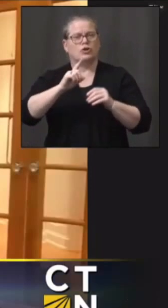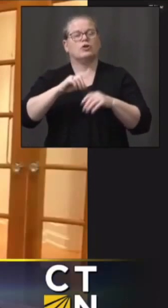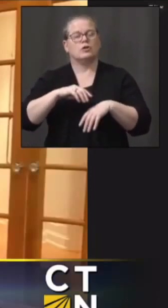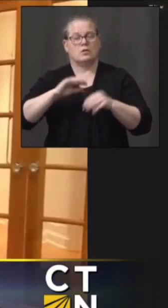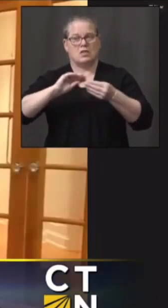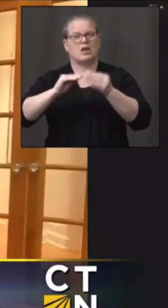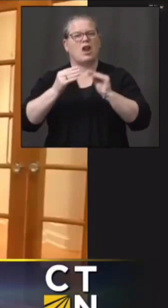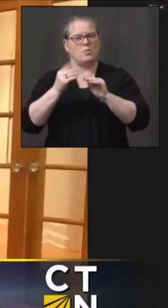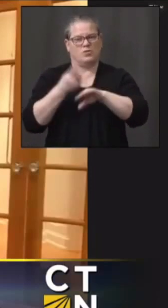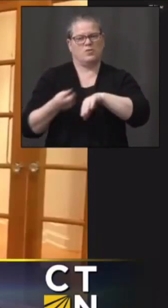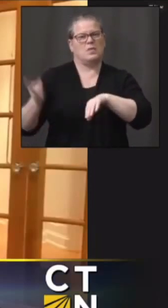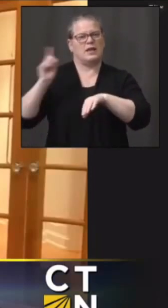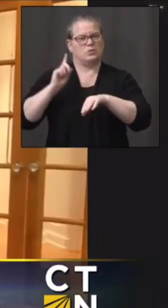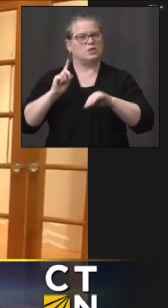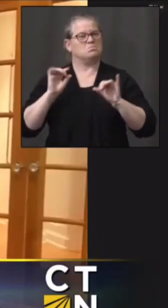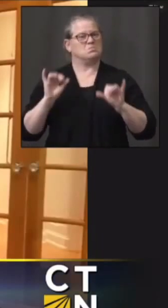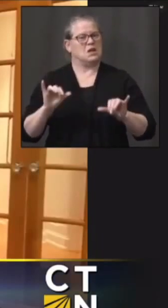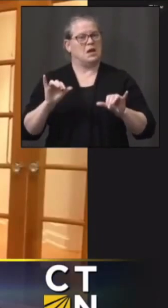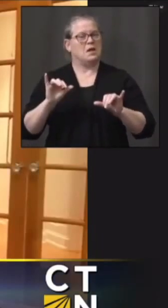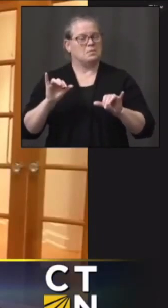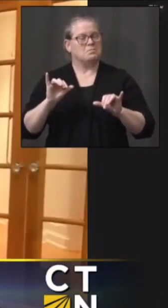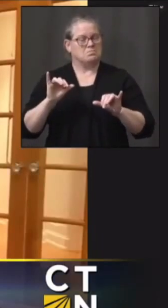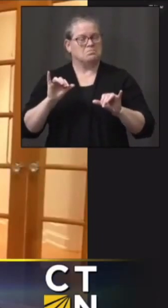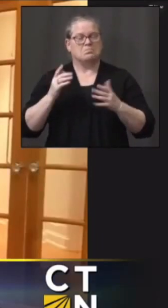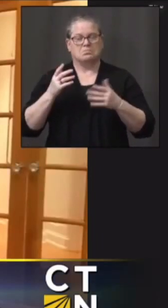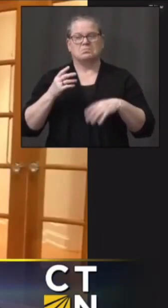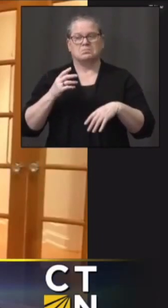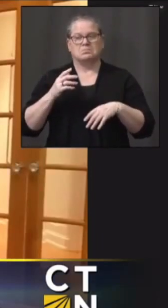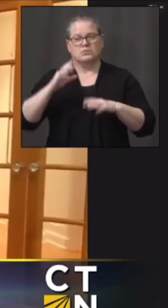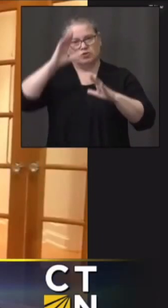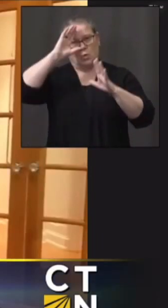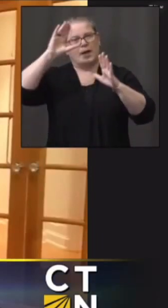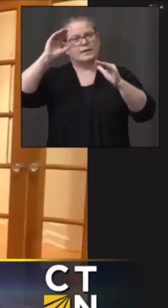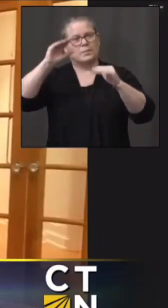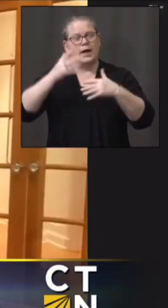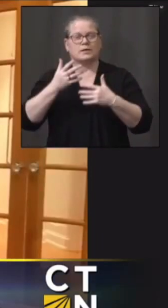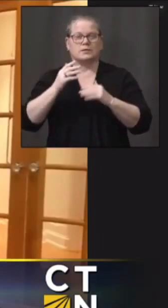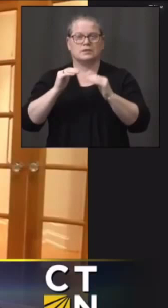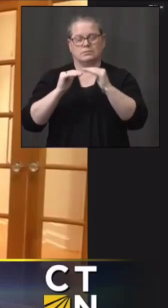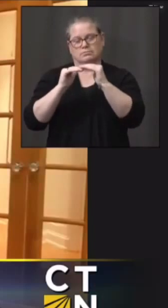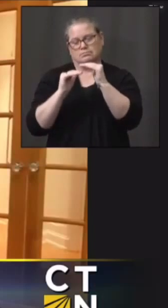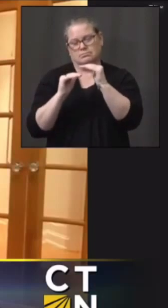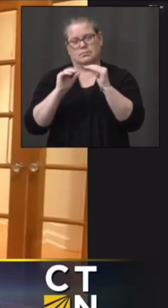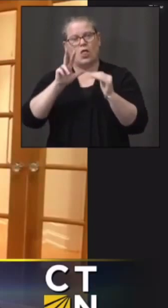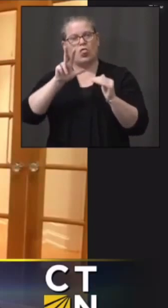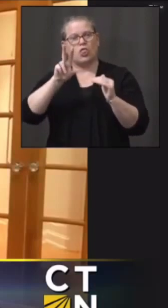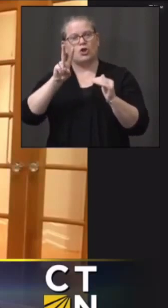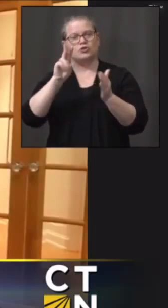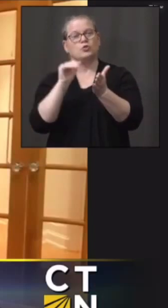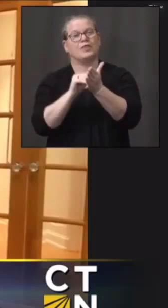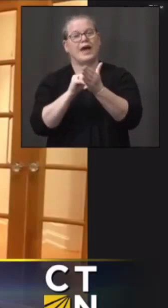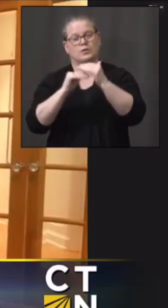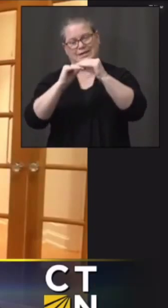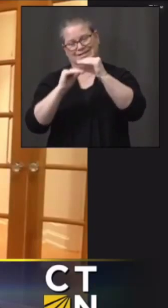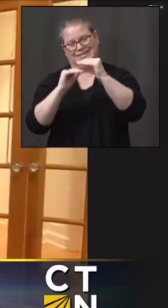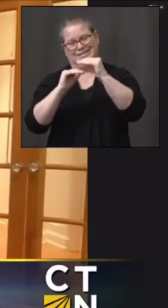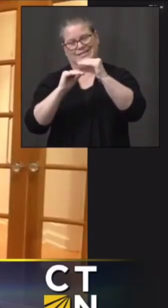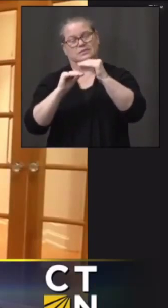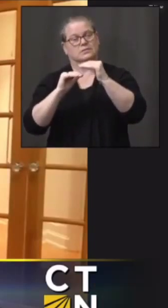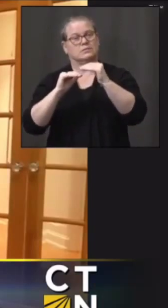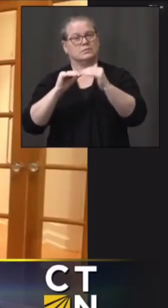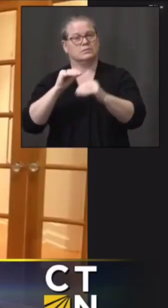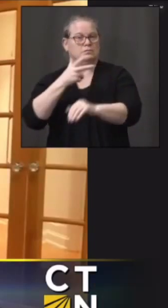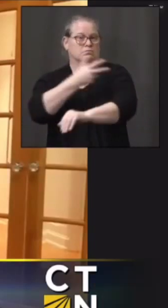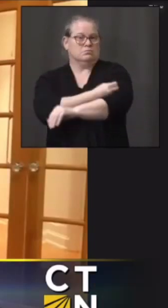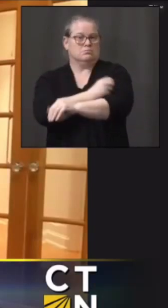stable. So we still expect to receive just shy of 32,000 doses in the first